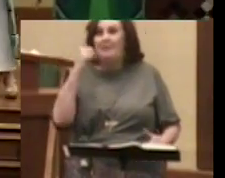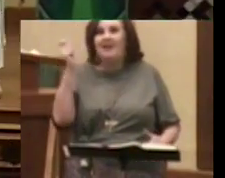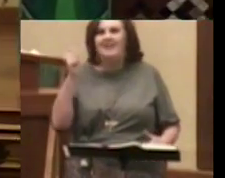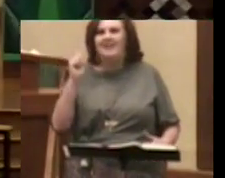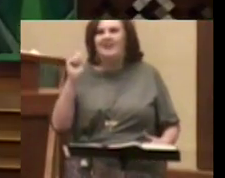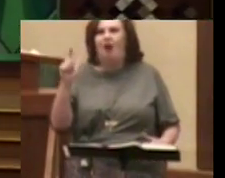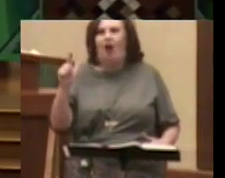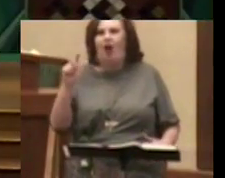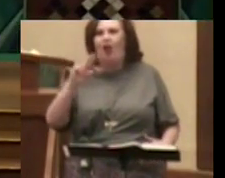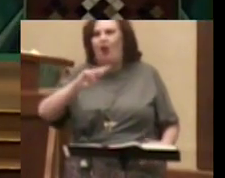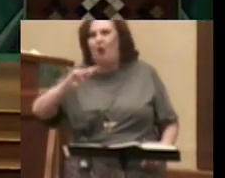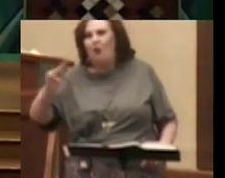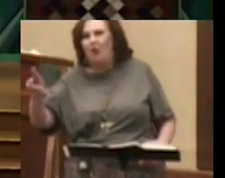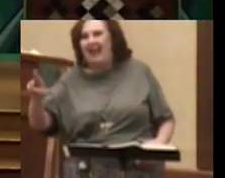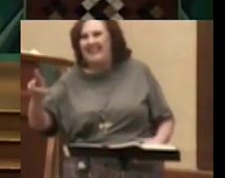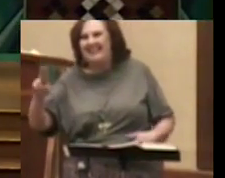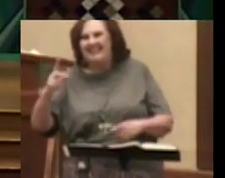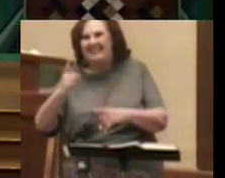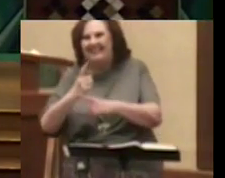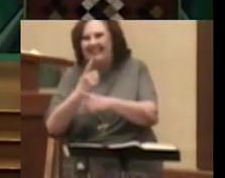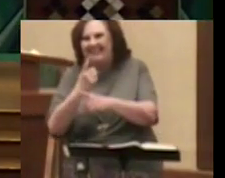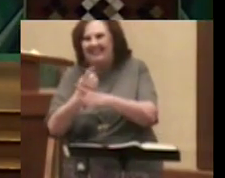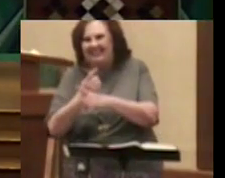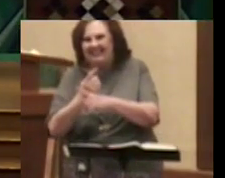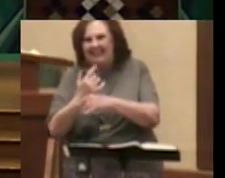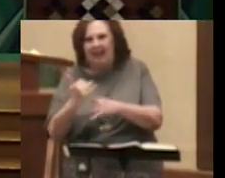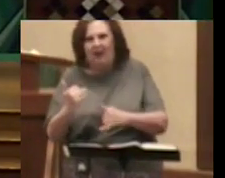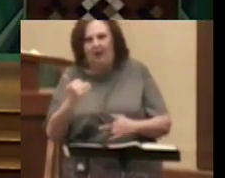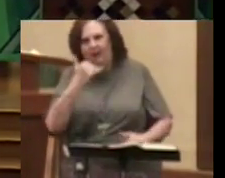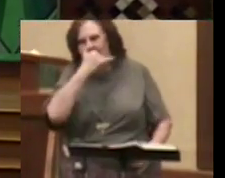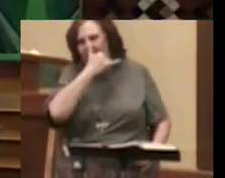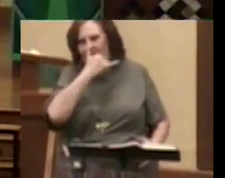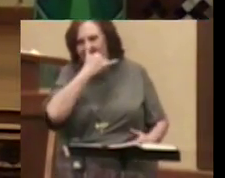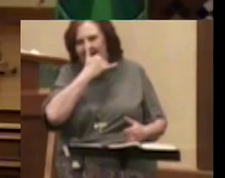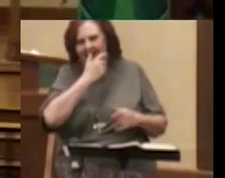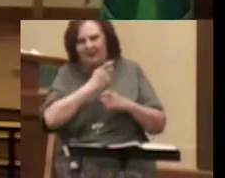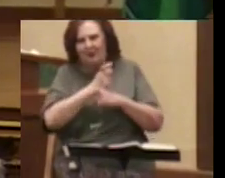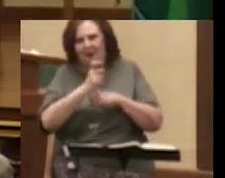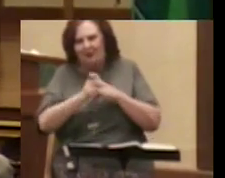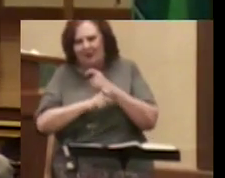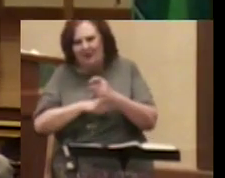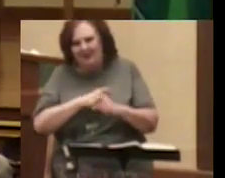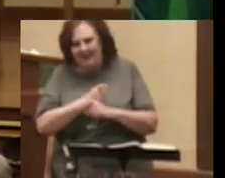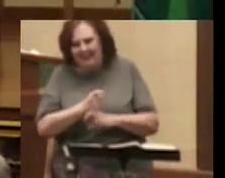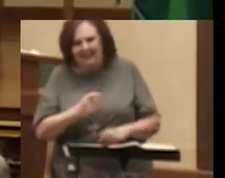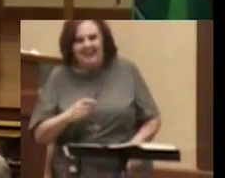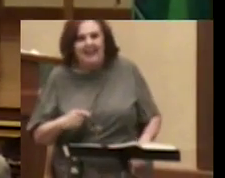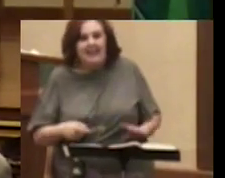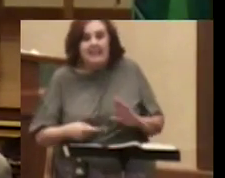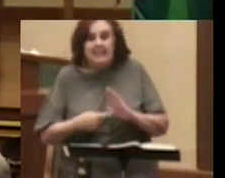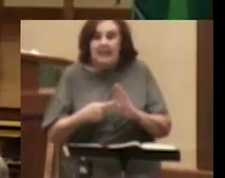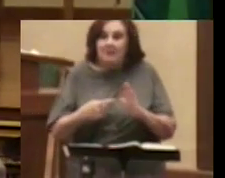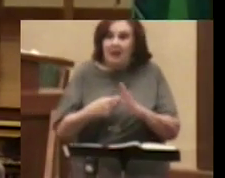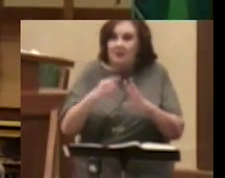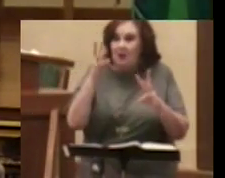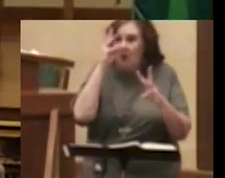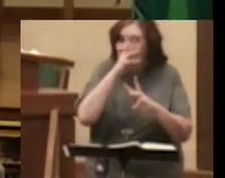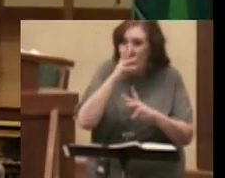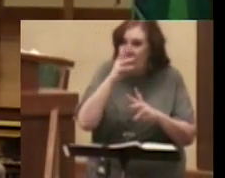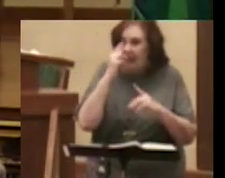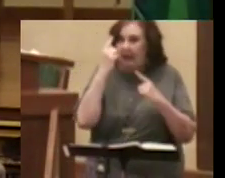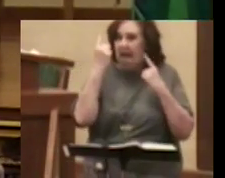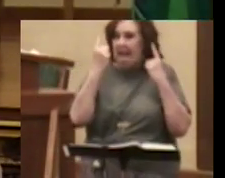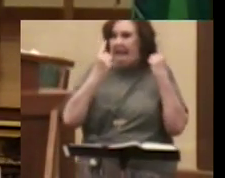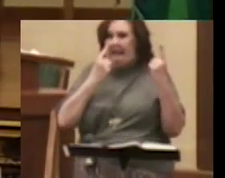So we can be all right, even in corny jokes. We can, at times, worry and wonder.